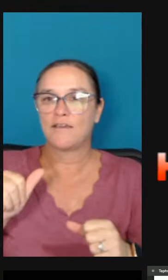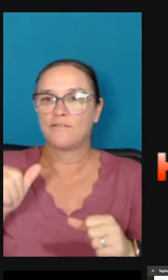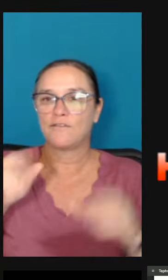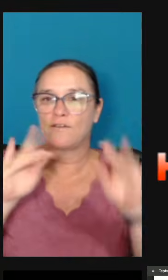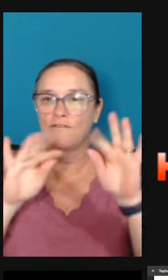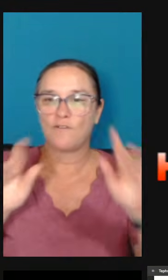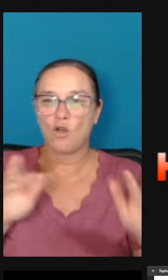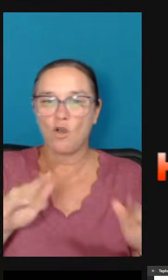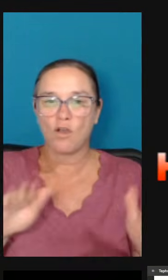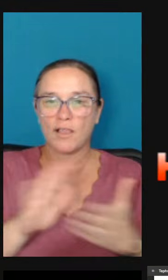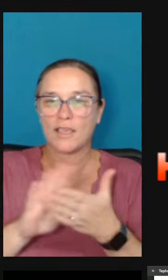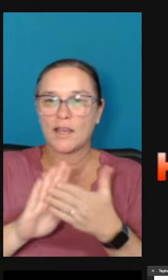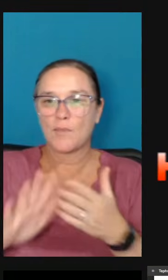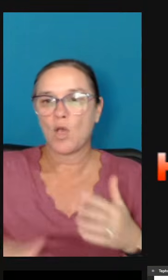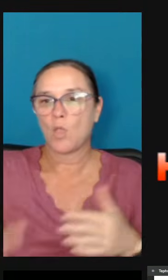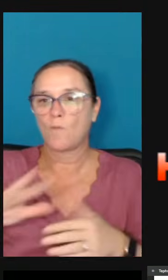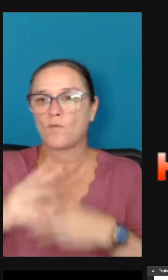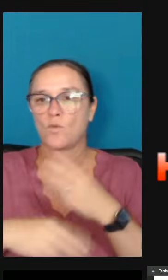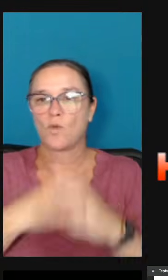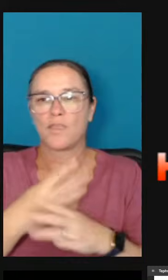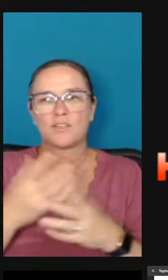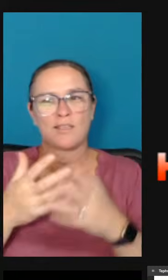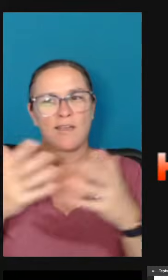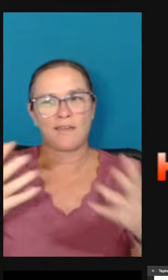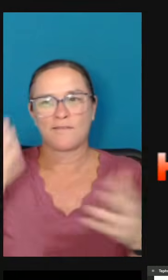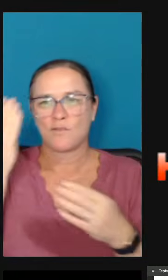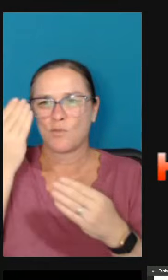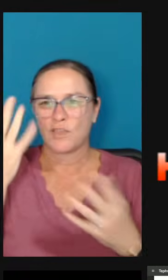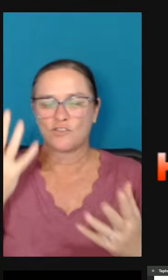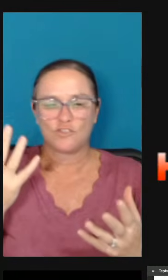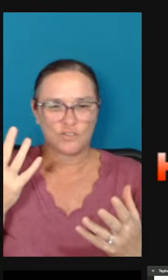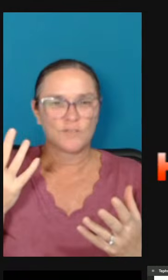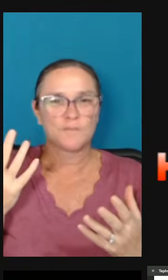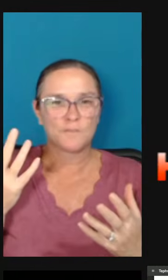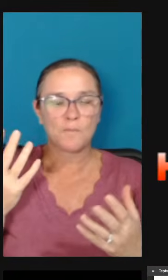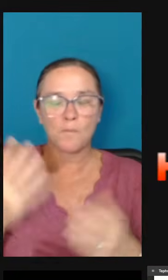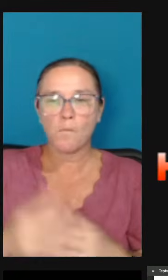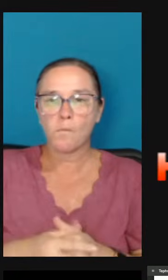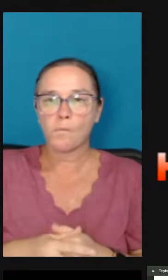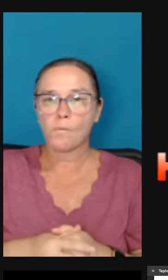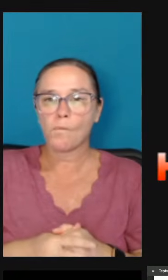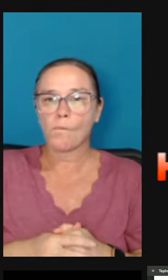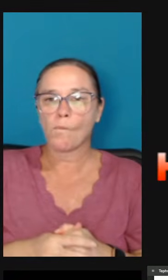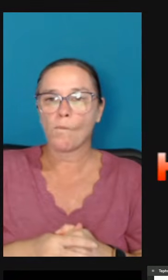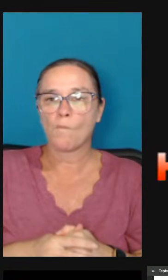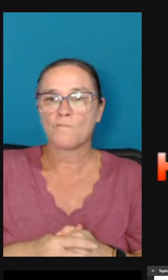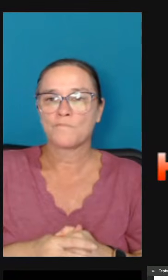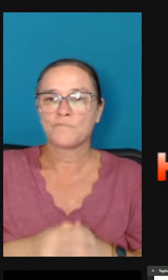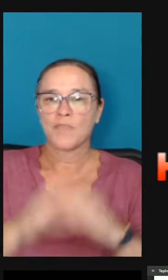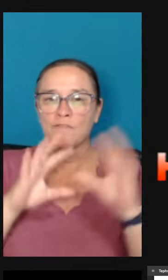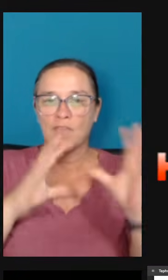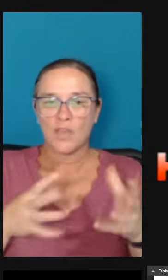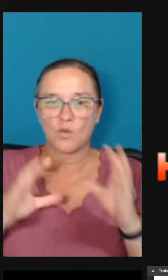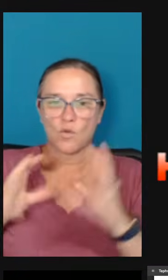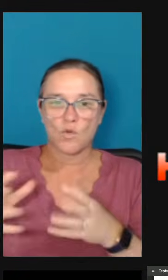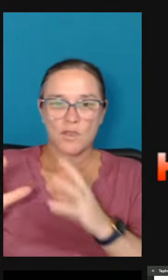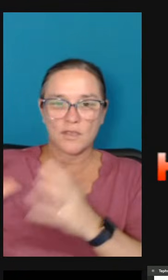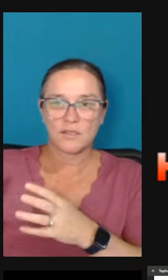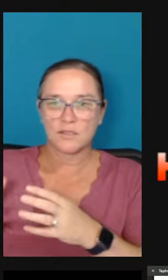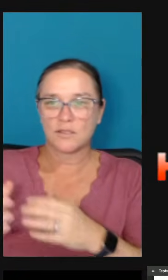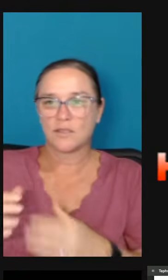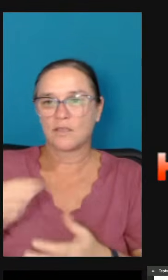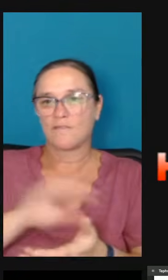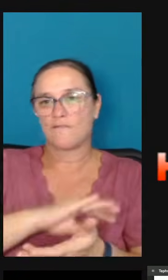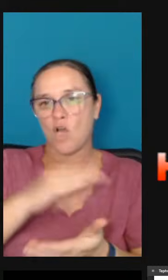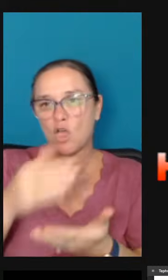world. And there's a lot of information through all of here. They kind of categorize the volumes